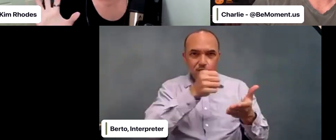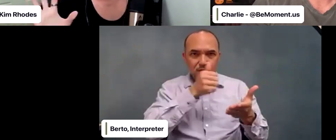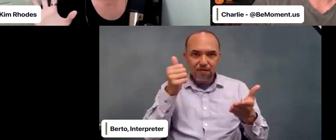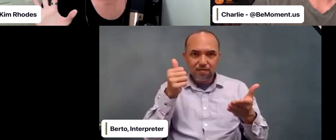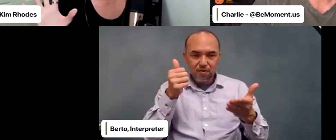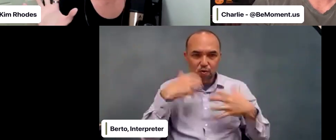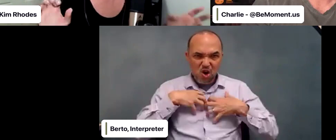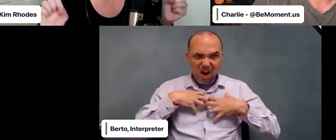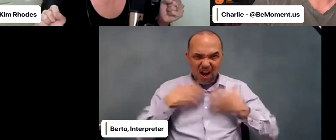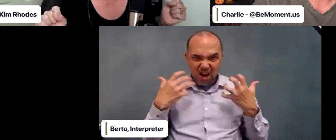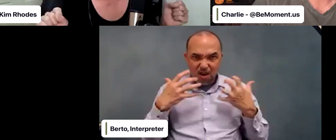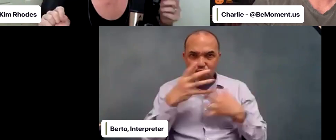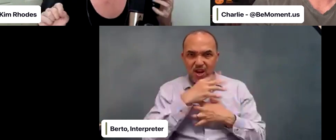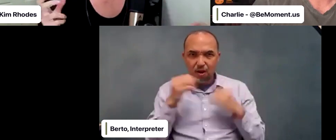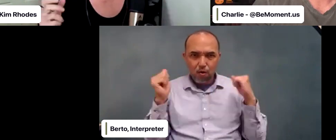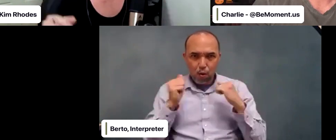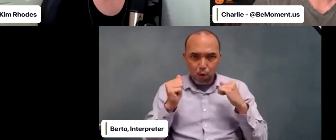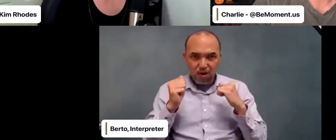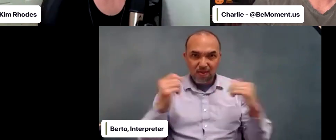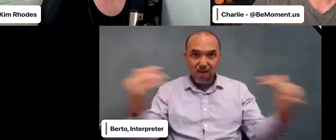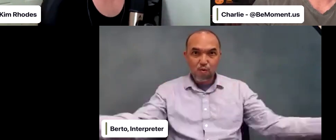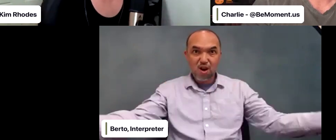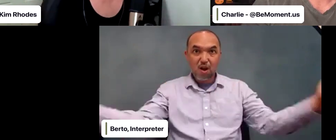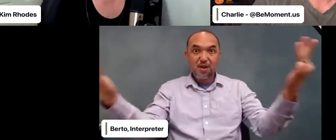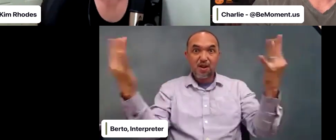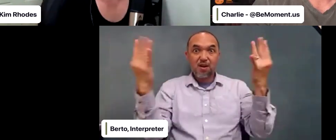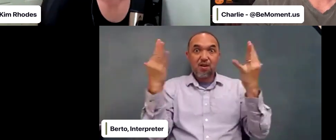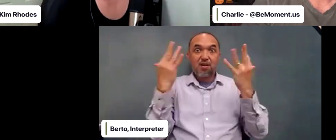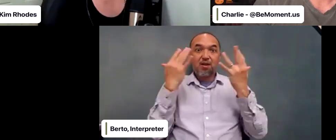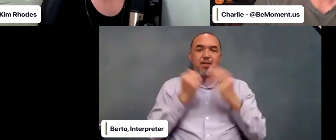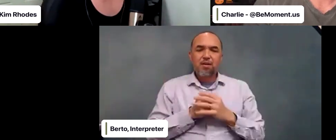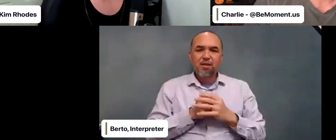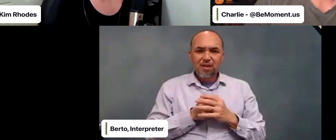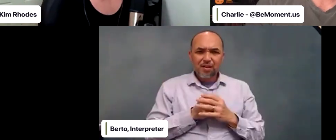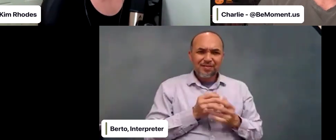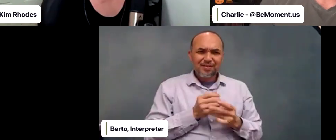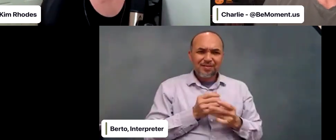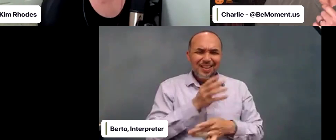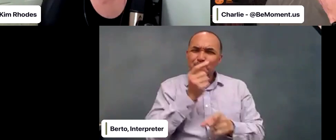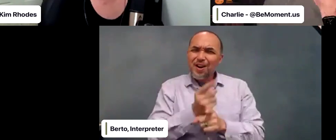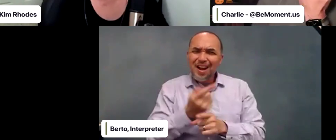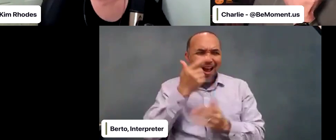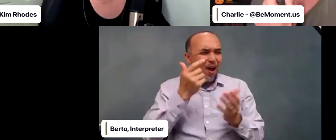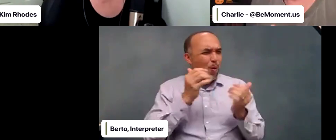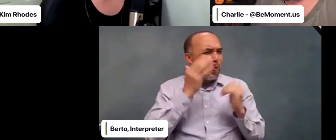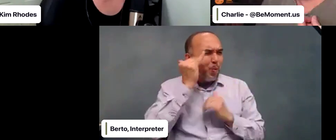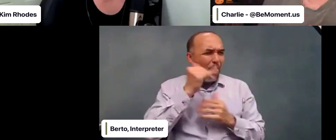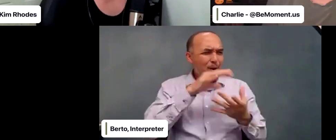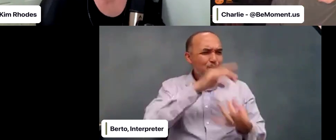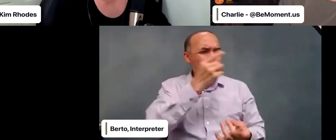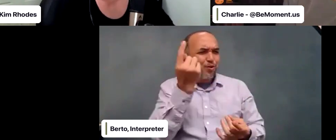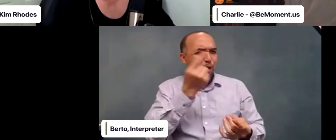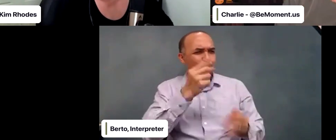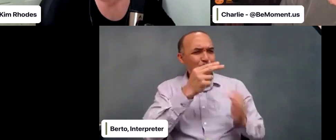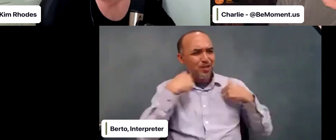how to, it's like the other thing is, how come ghosts are always human? How come ghosts are always wearing clothes? How come ghosts so conveniently